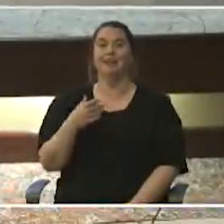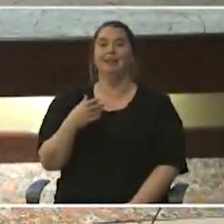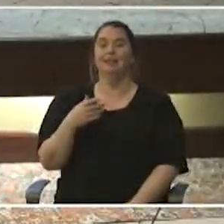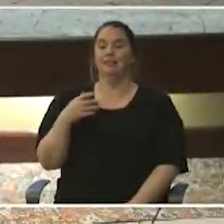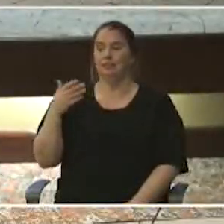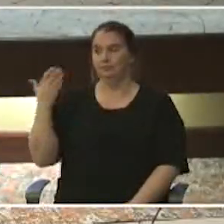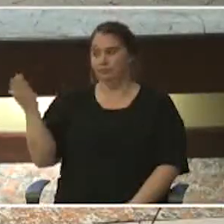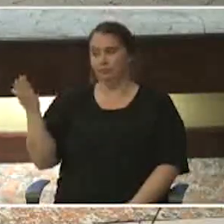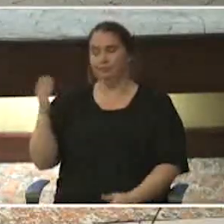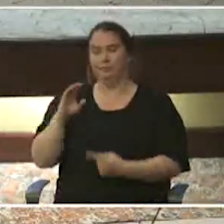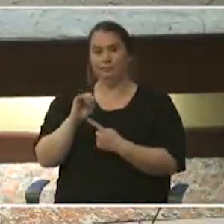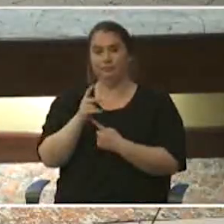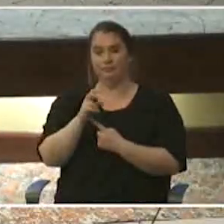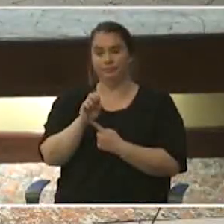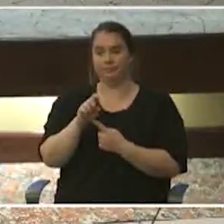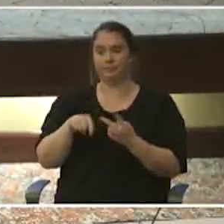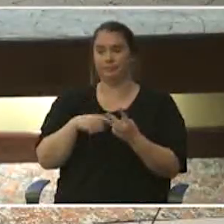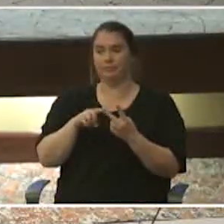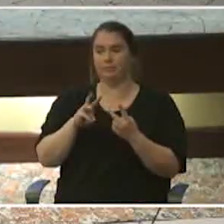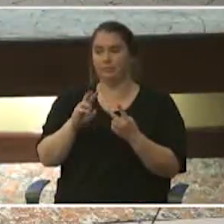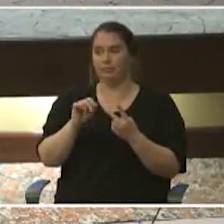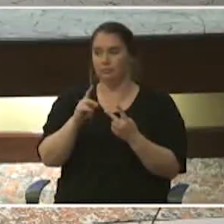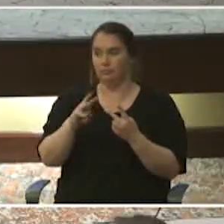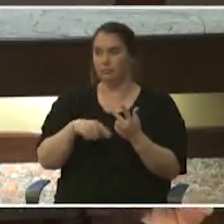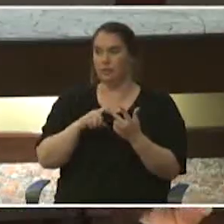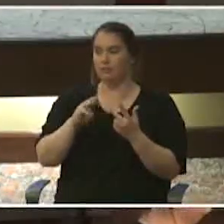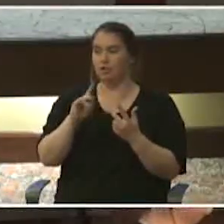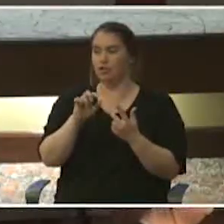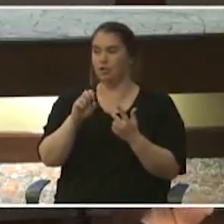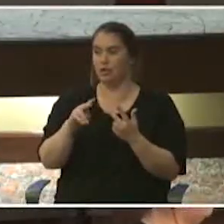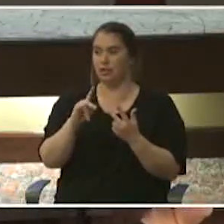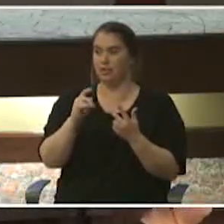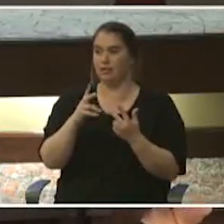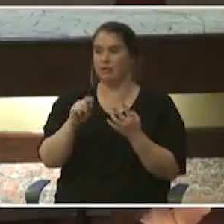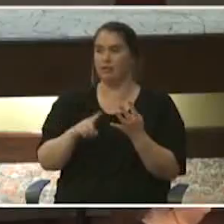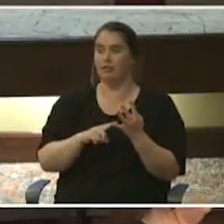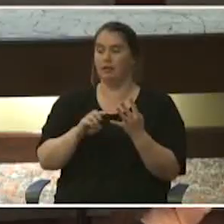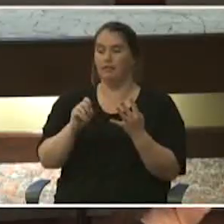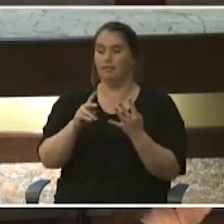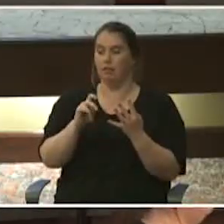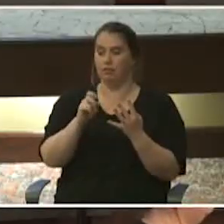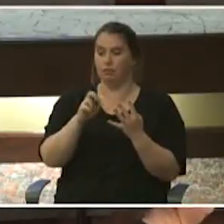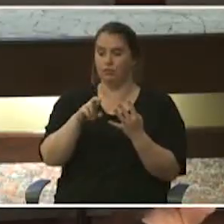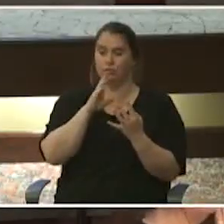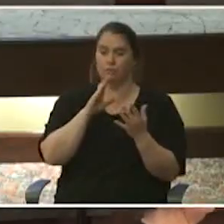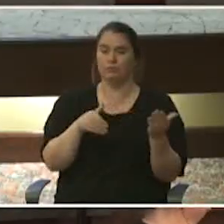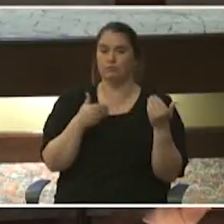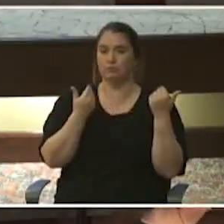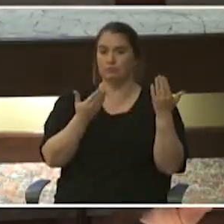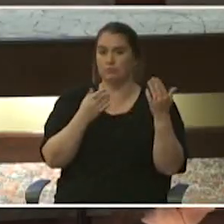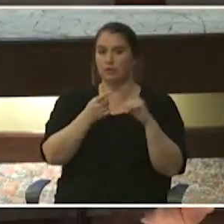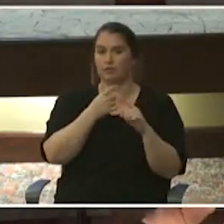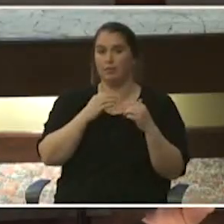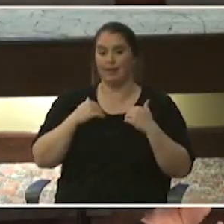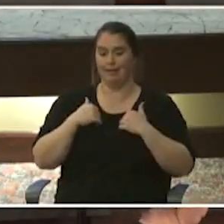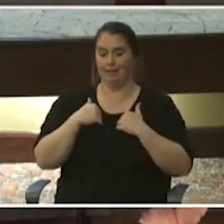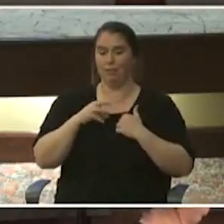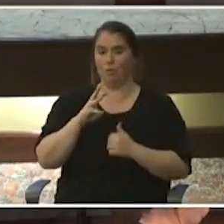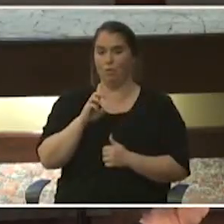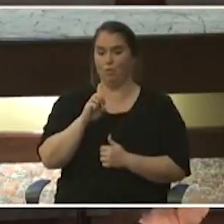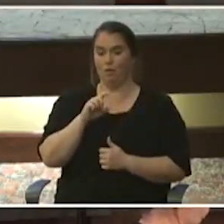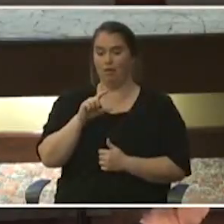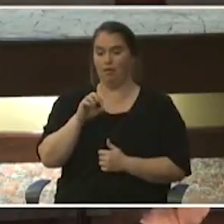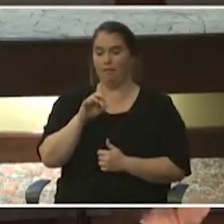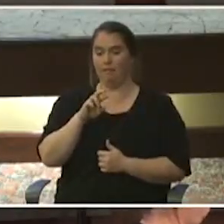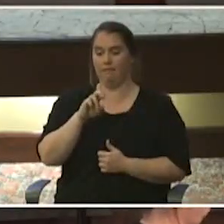Sheldon will be joined by Animal Welfare Board members Dr. Michelle Nimick and Cheryl Foster to bring you a discussion on recommendations from the Animal Welfare Board related to